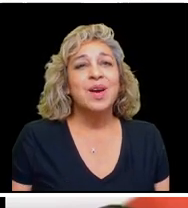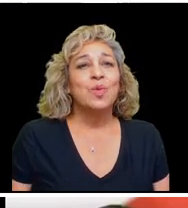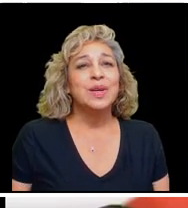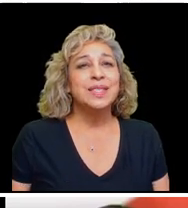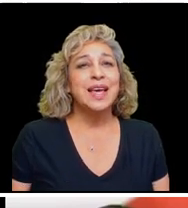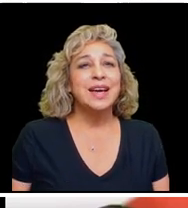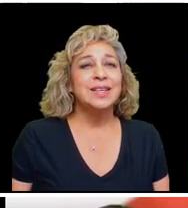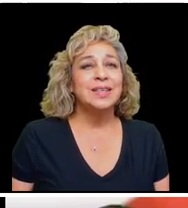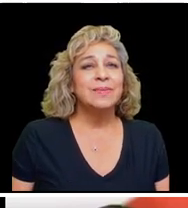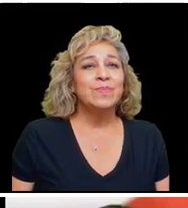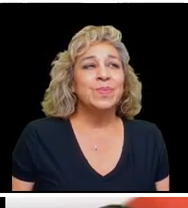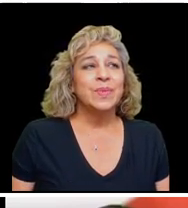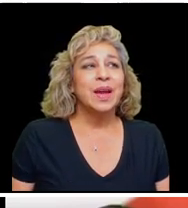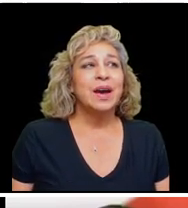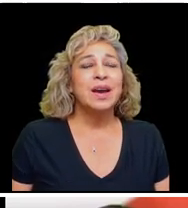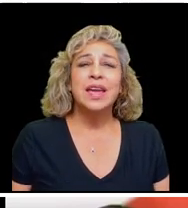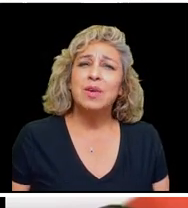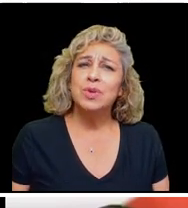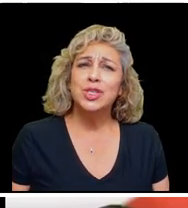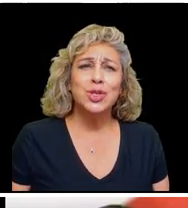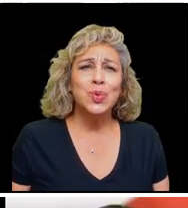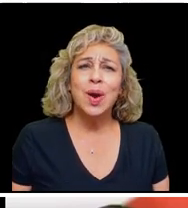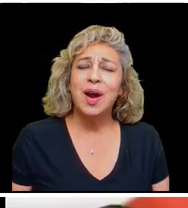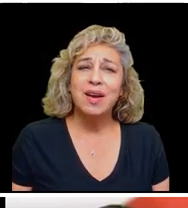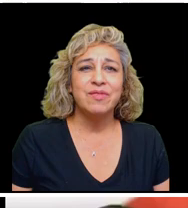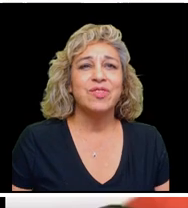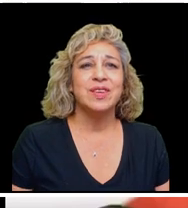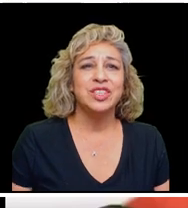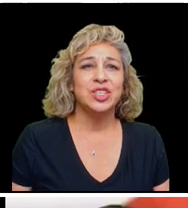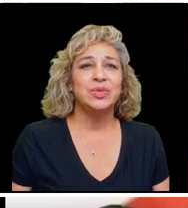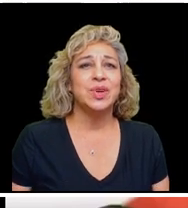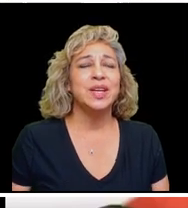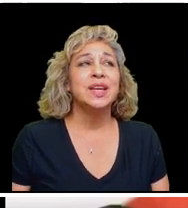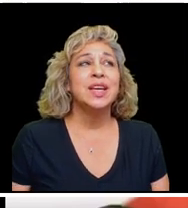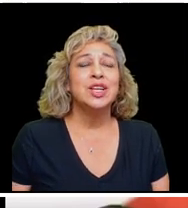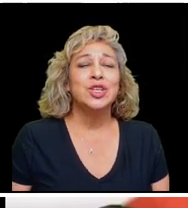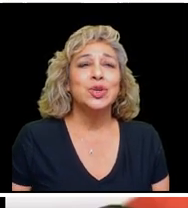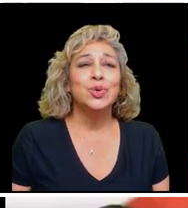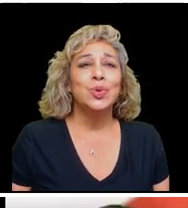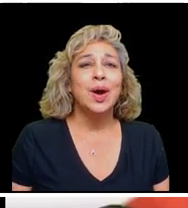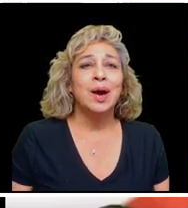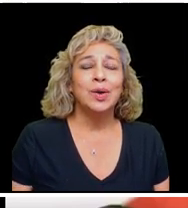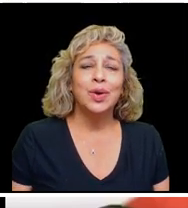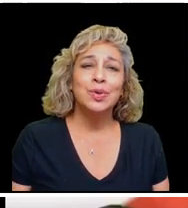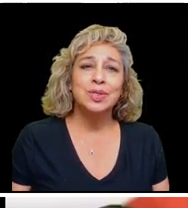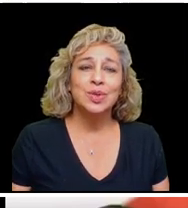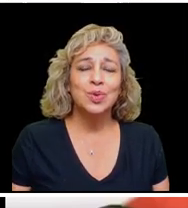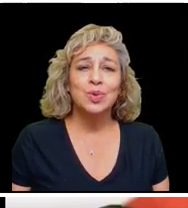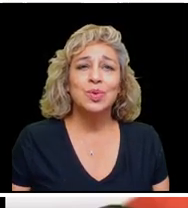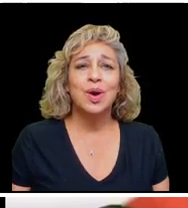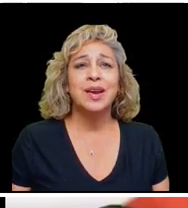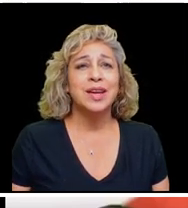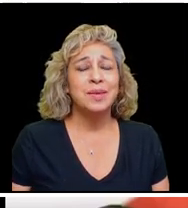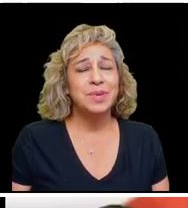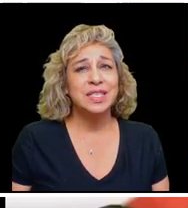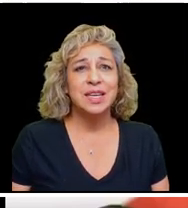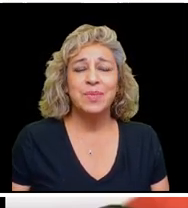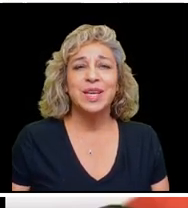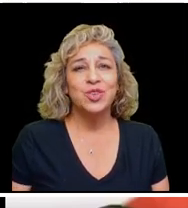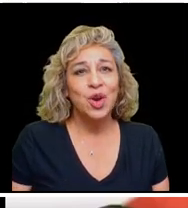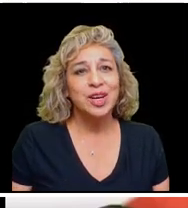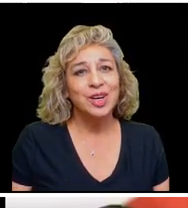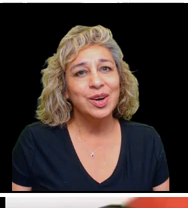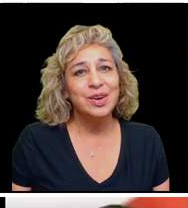was that it was too hard for the children to go to school on an empty